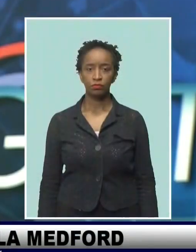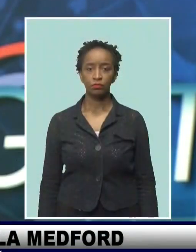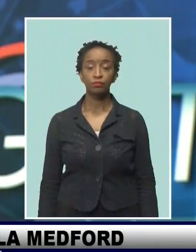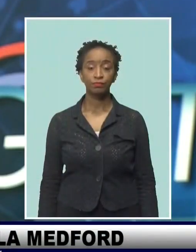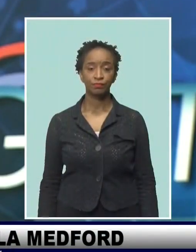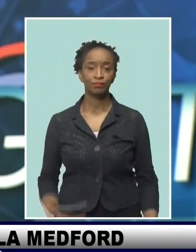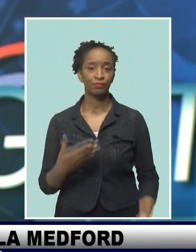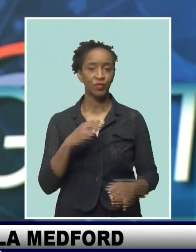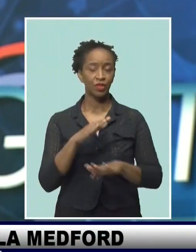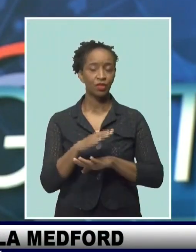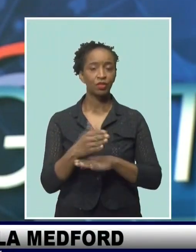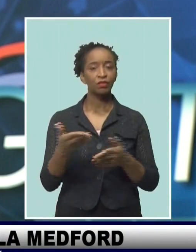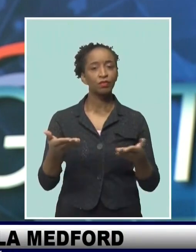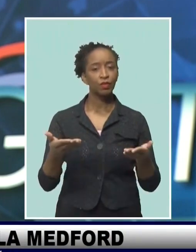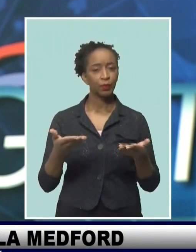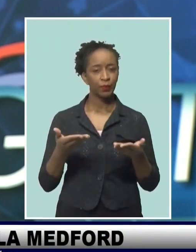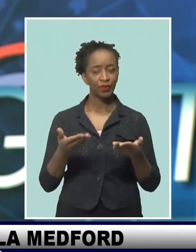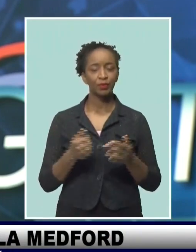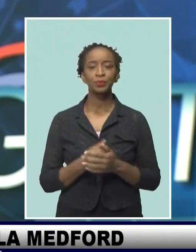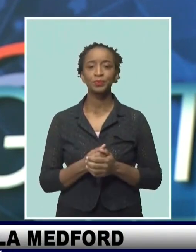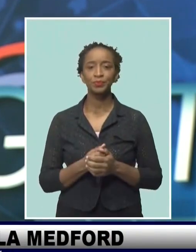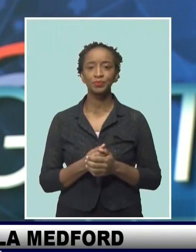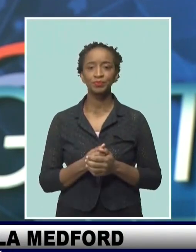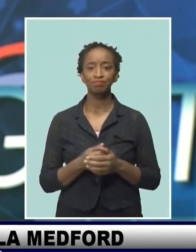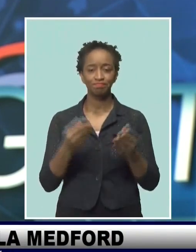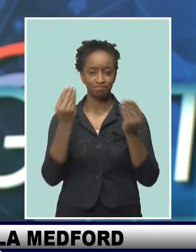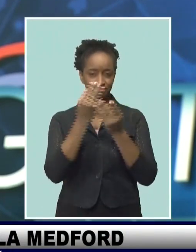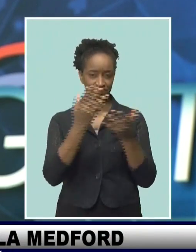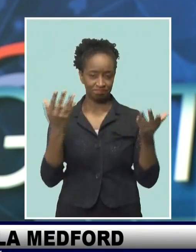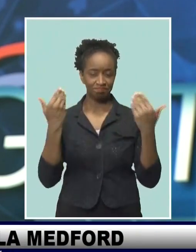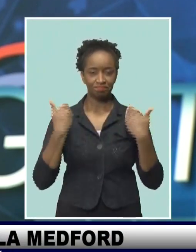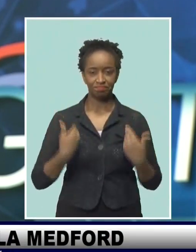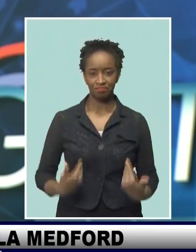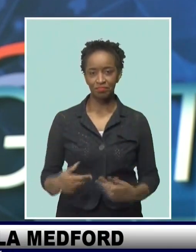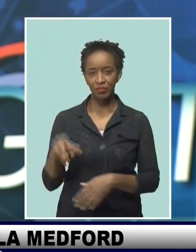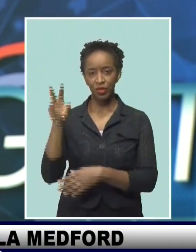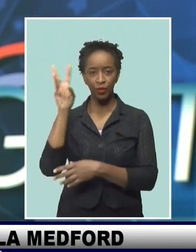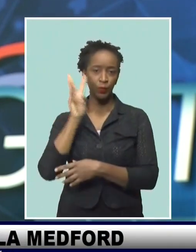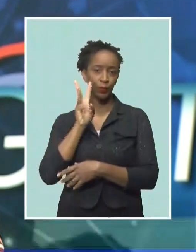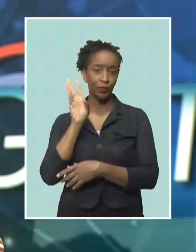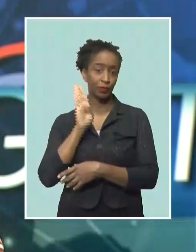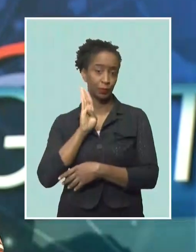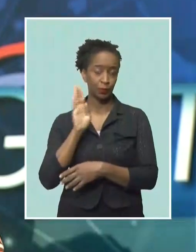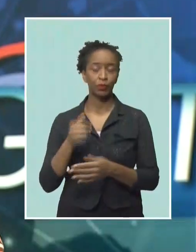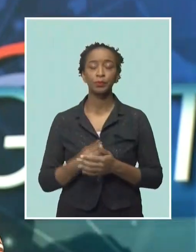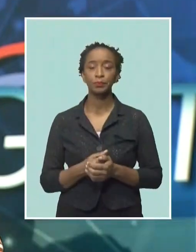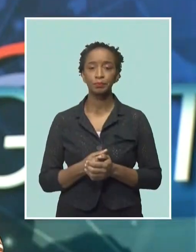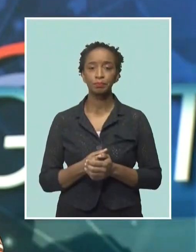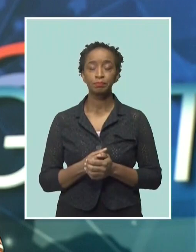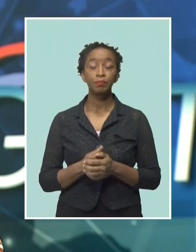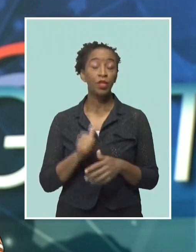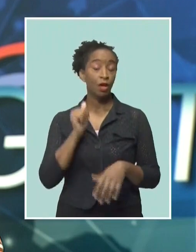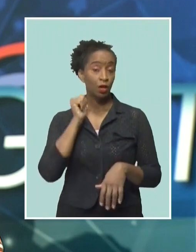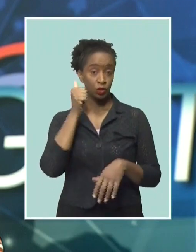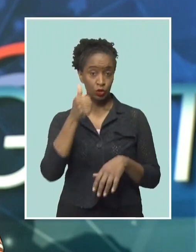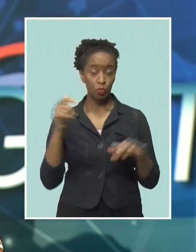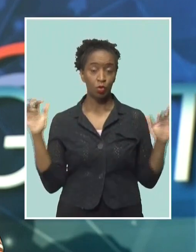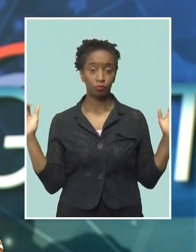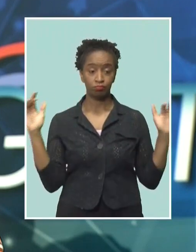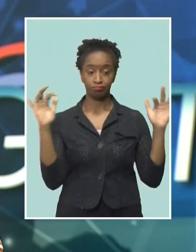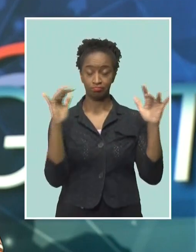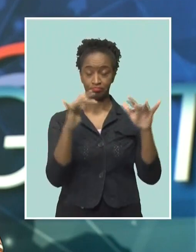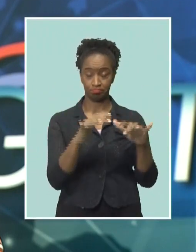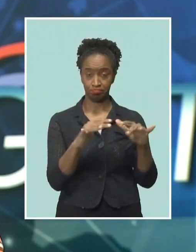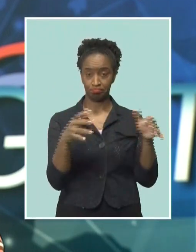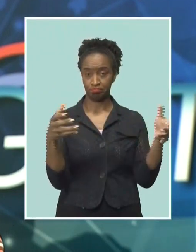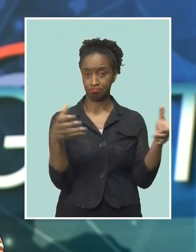Good evening and welcome to the CBC NewsNight. With the details, I'm Wendy Burke. All roads will lead to Archers Bay, St. Lucie tomorrow, Errol